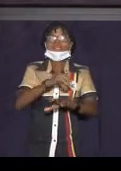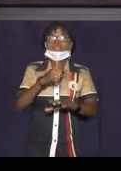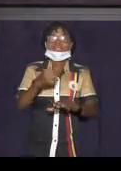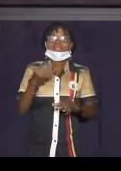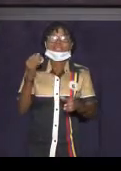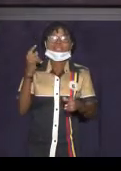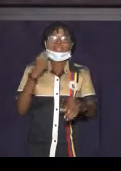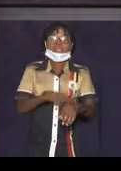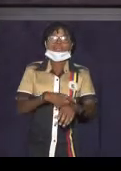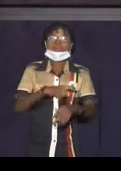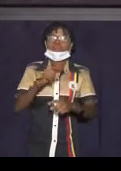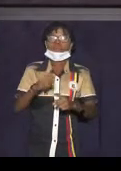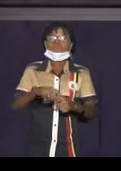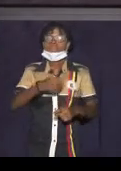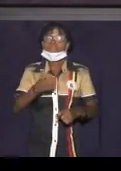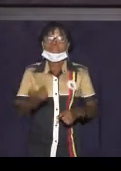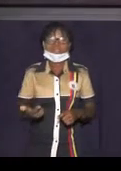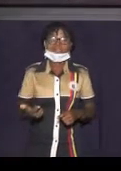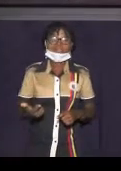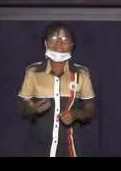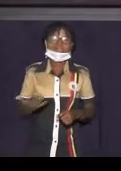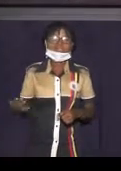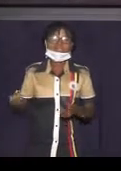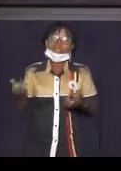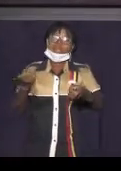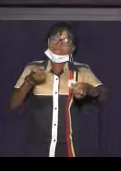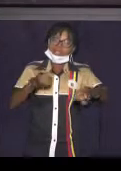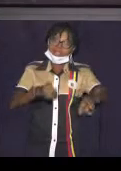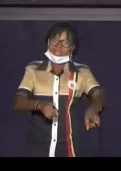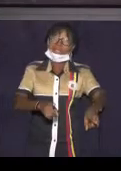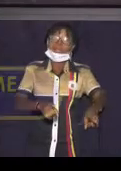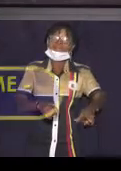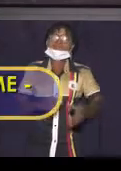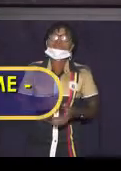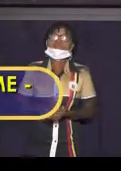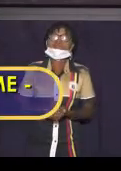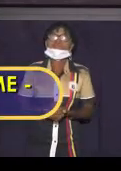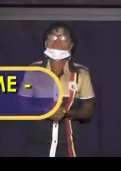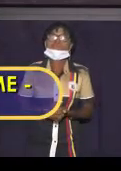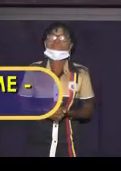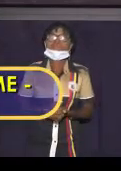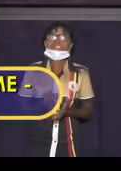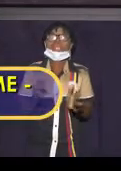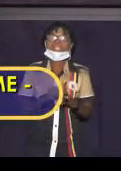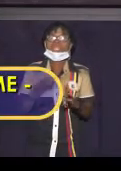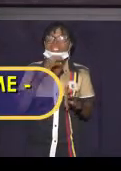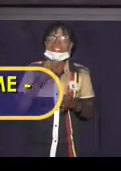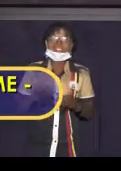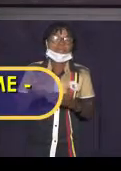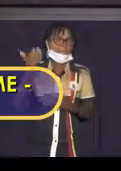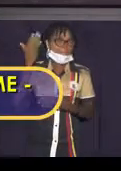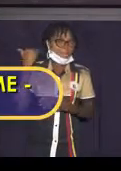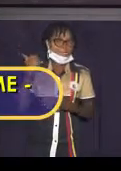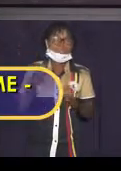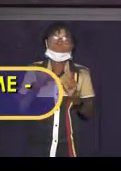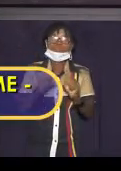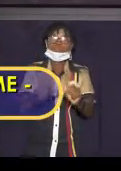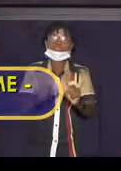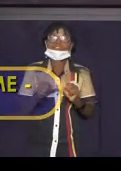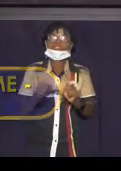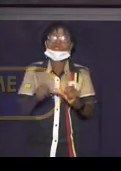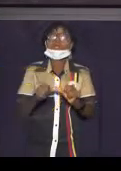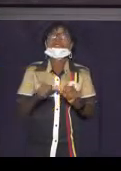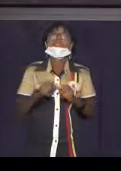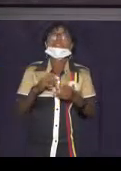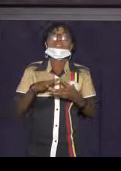happened. It was ongoing at a time another thing happened. That is the past continuous